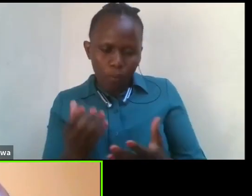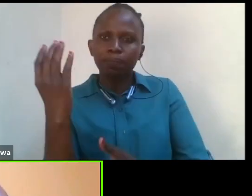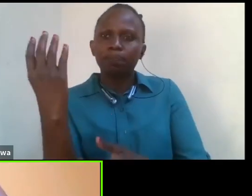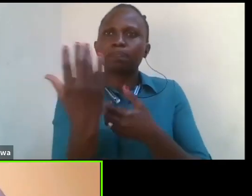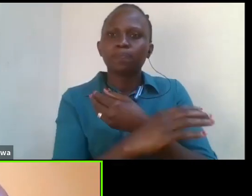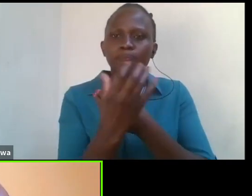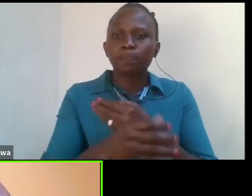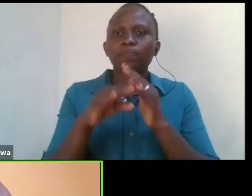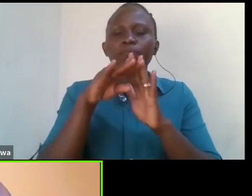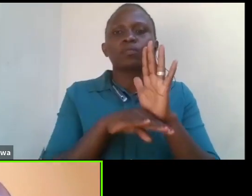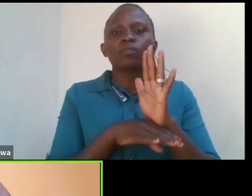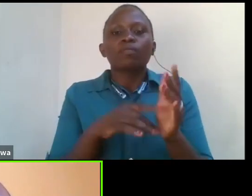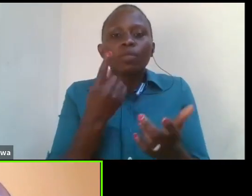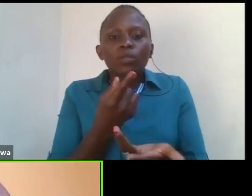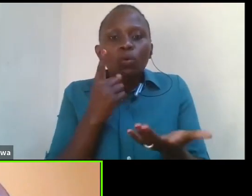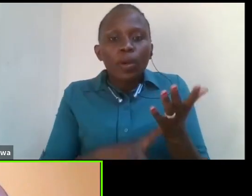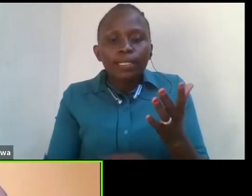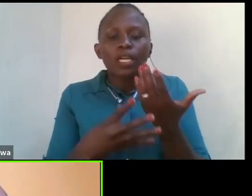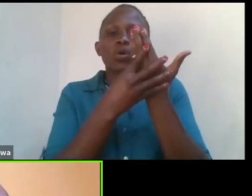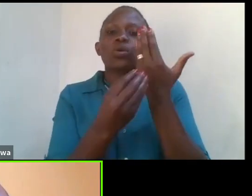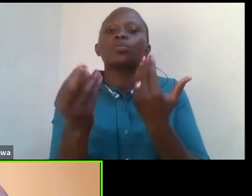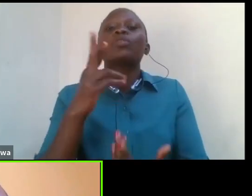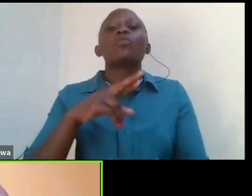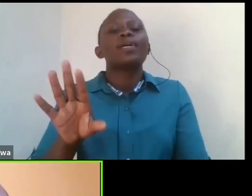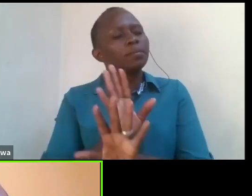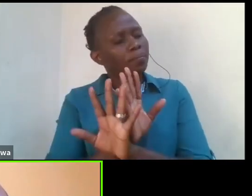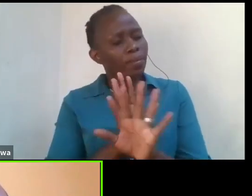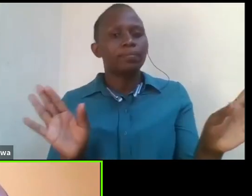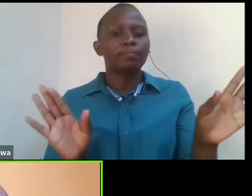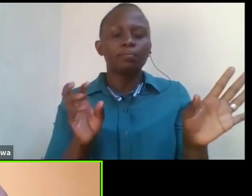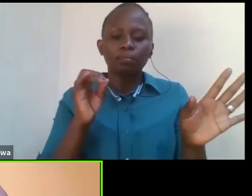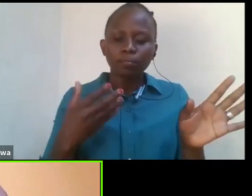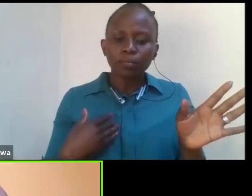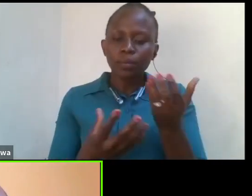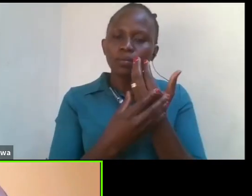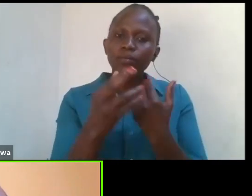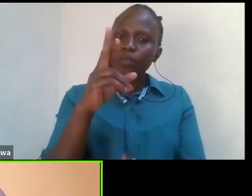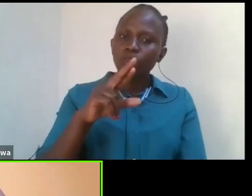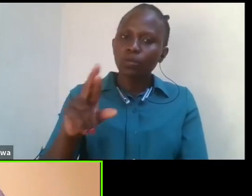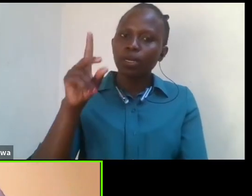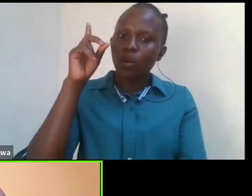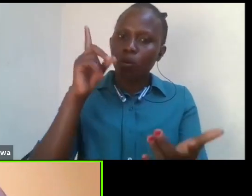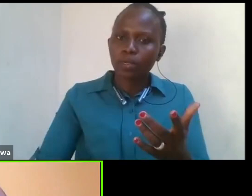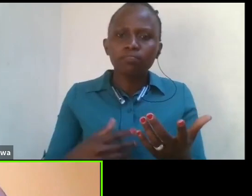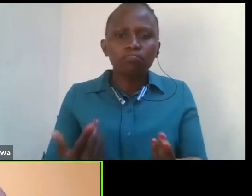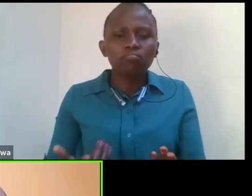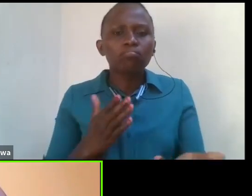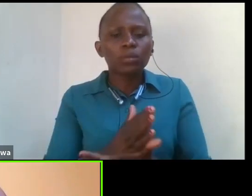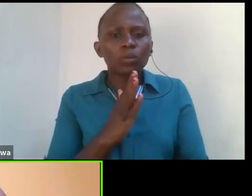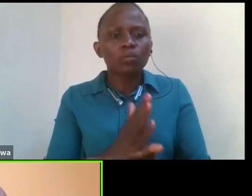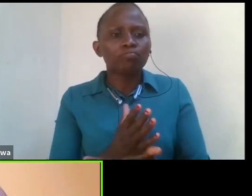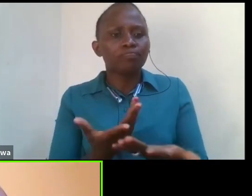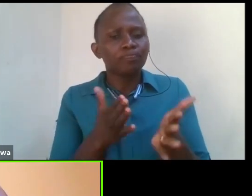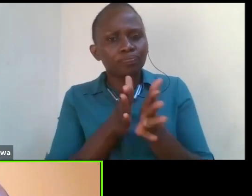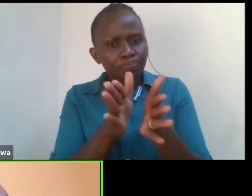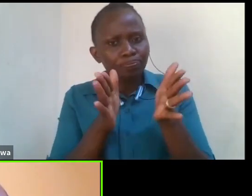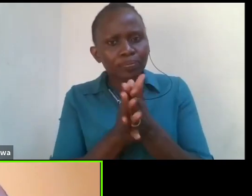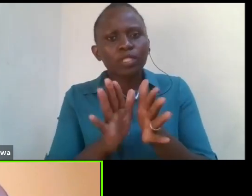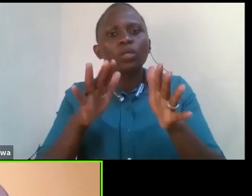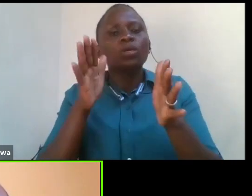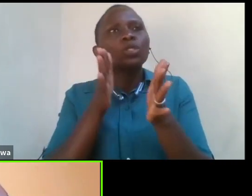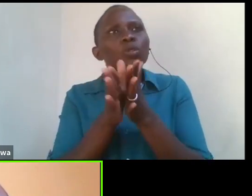have is copyright. And in copyright, what they ask is that basically you define or describe what this